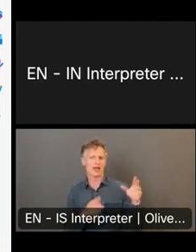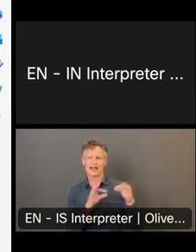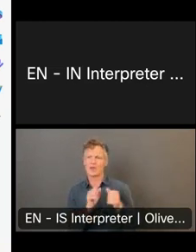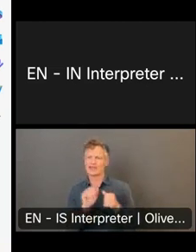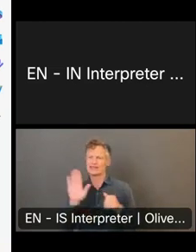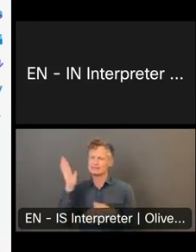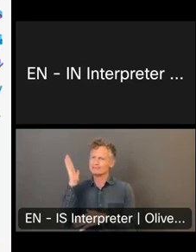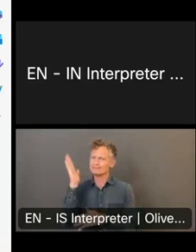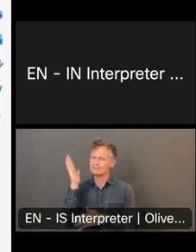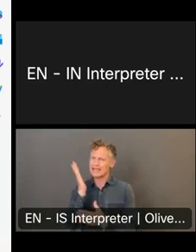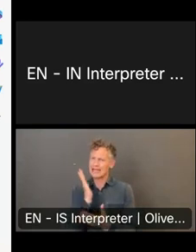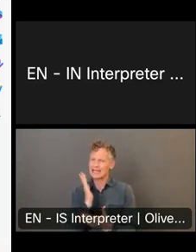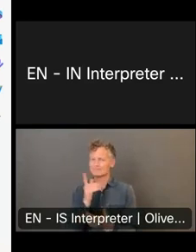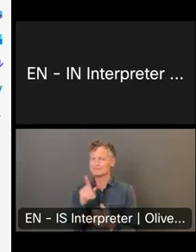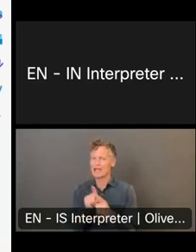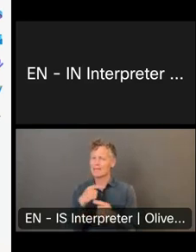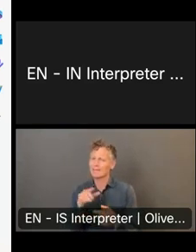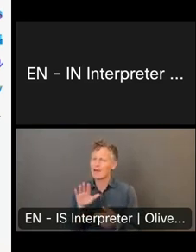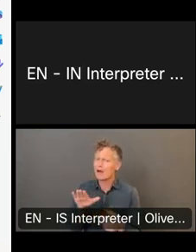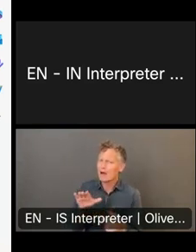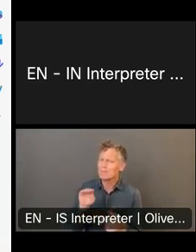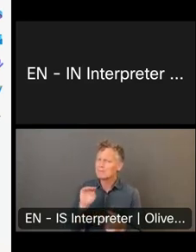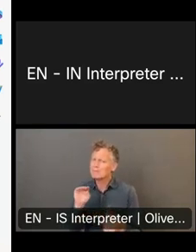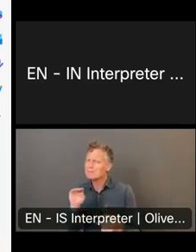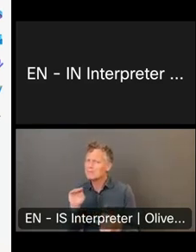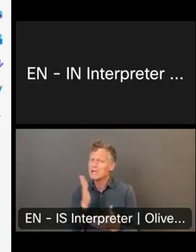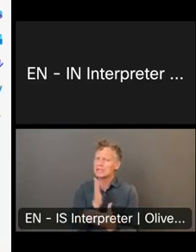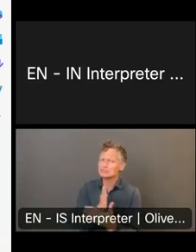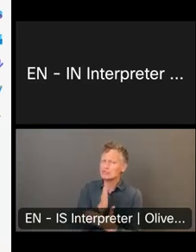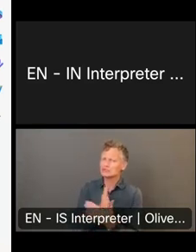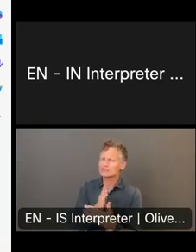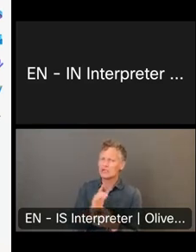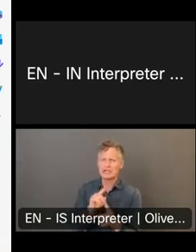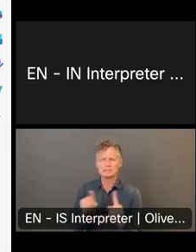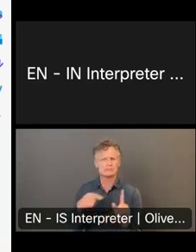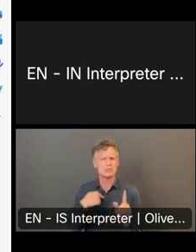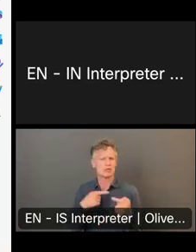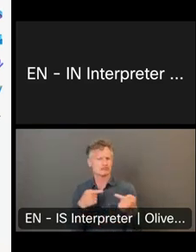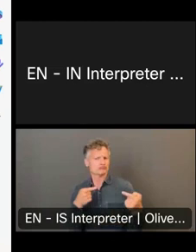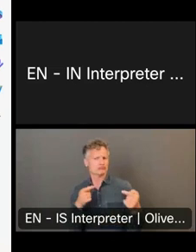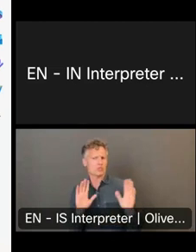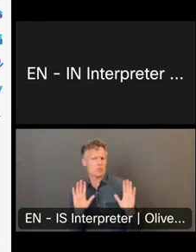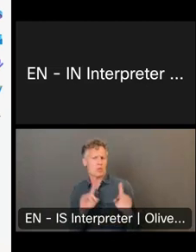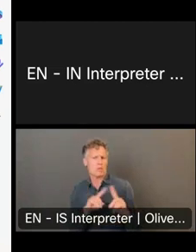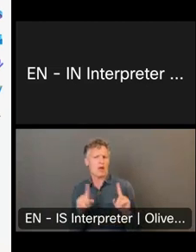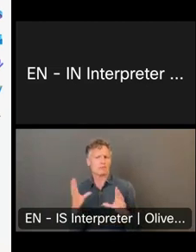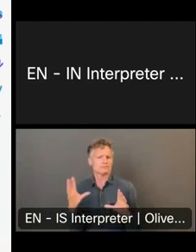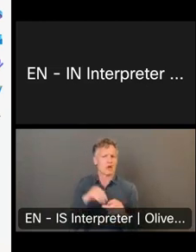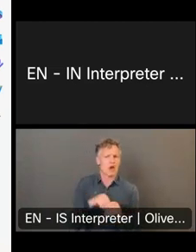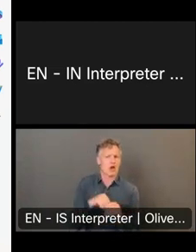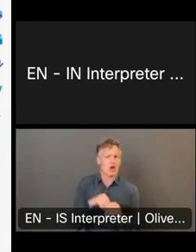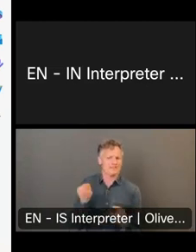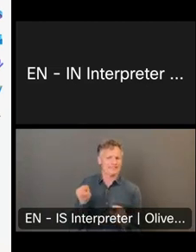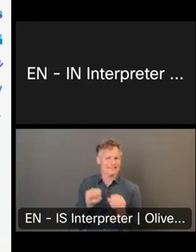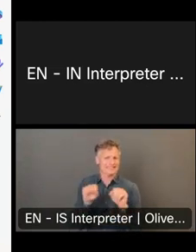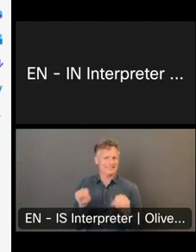category. It's part of the system, but there's still a distinction made between the basic system and the overlay. So